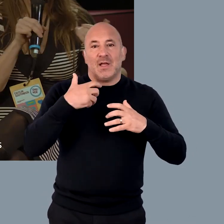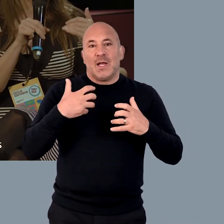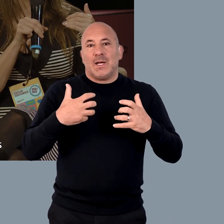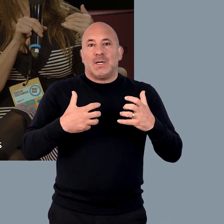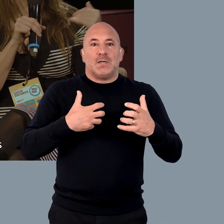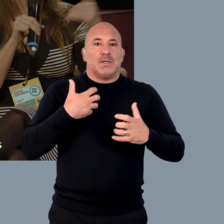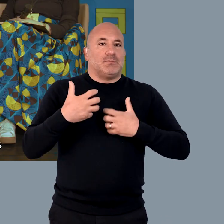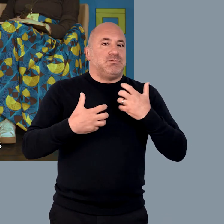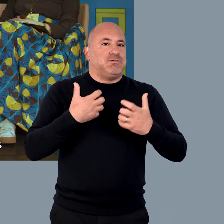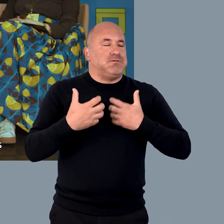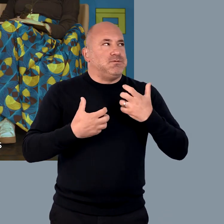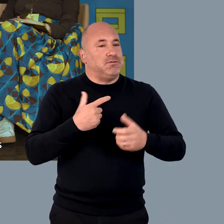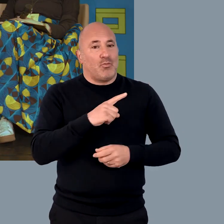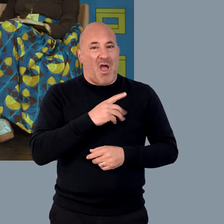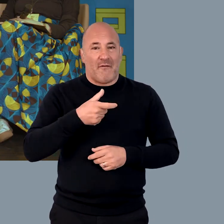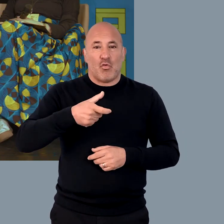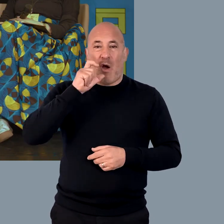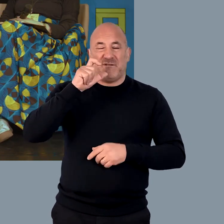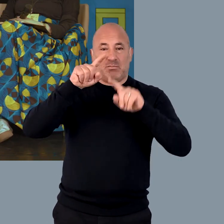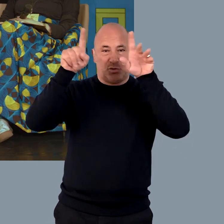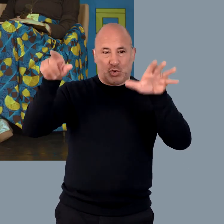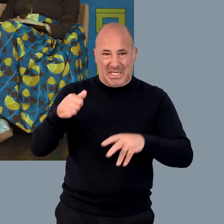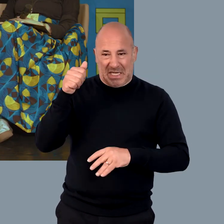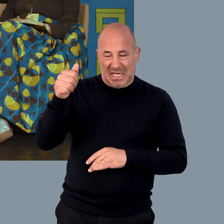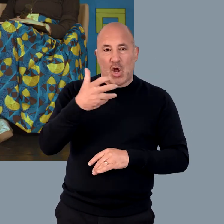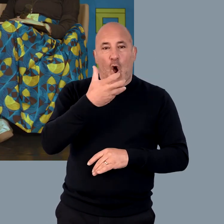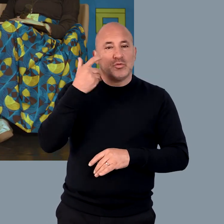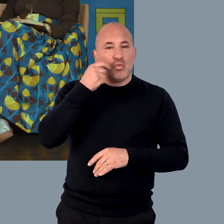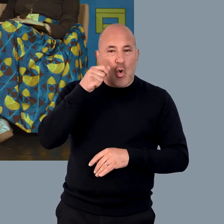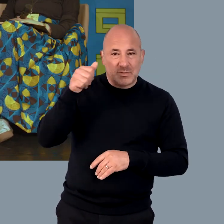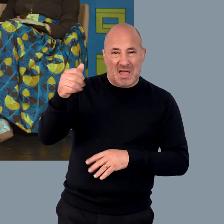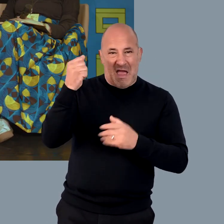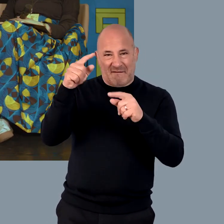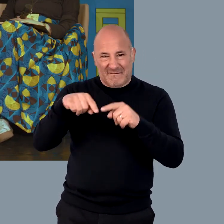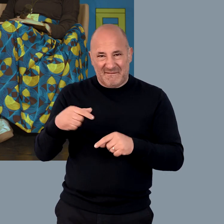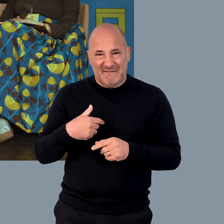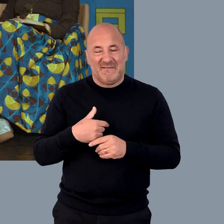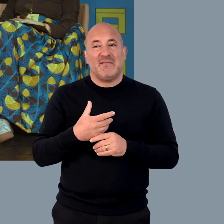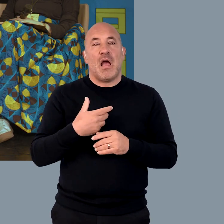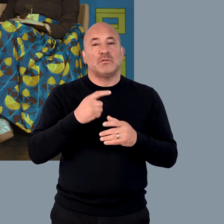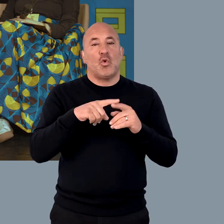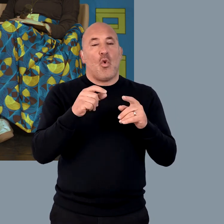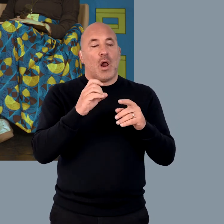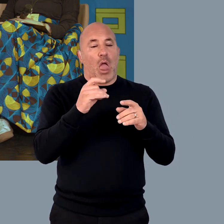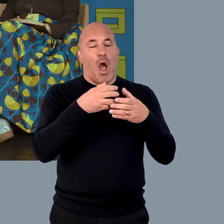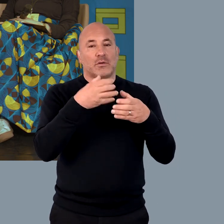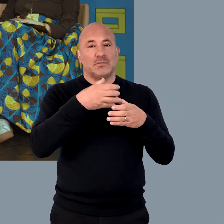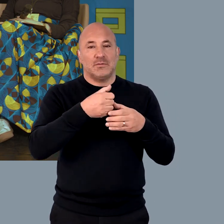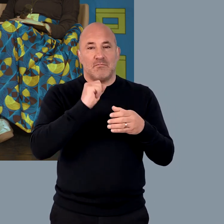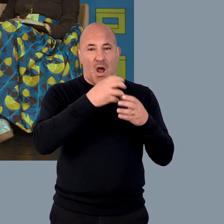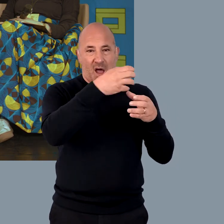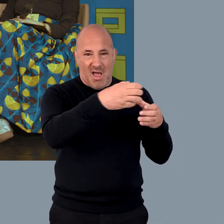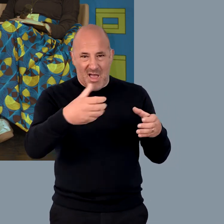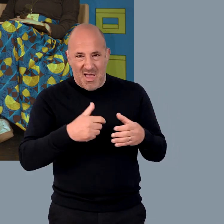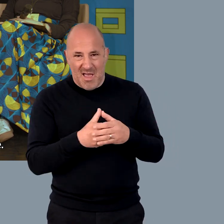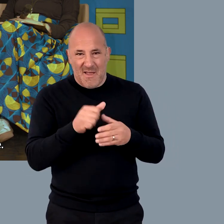We would go to our tea breaks, and it used to drive me absolutely up a wall because we'd have, the coffee machine with hot